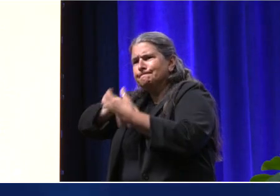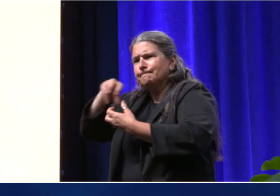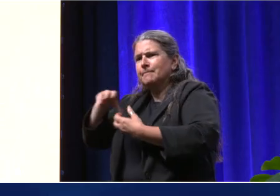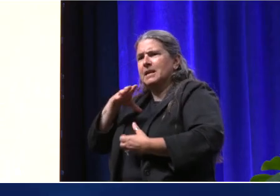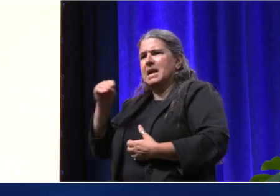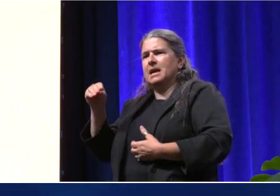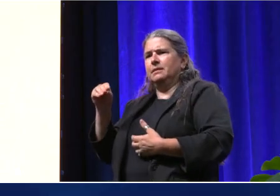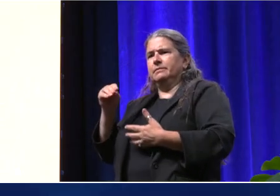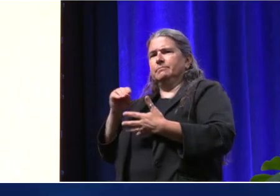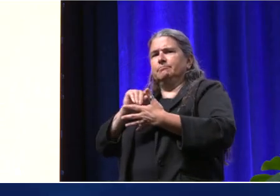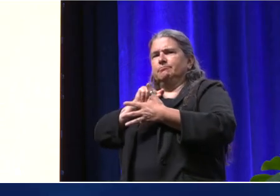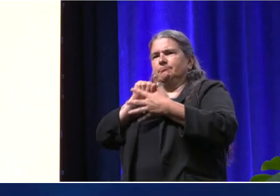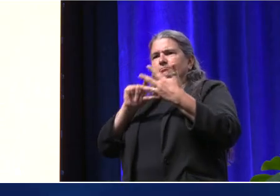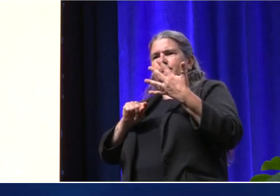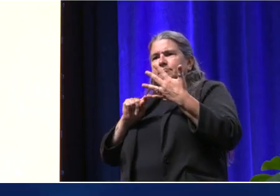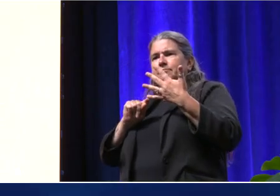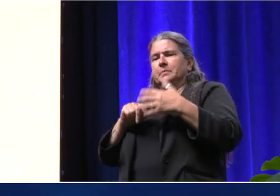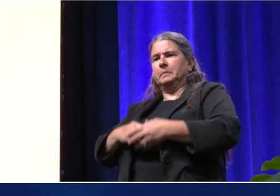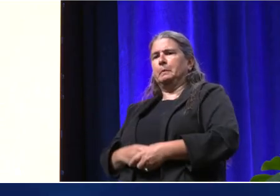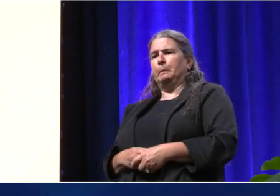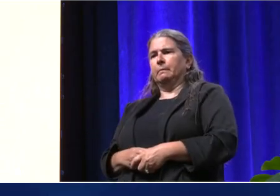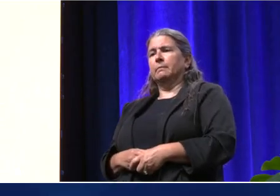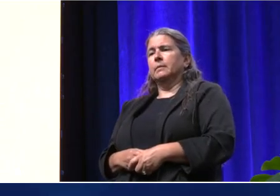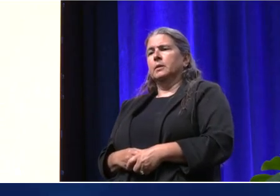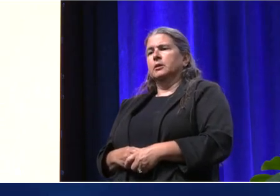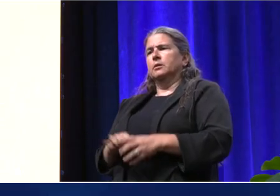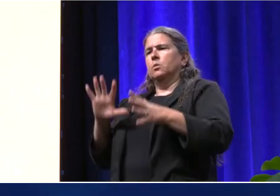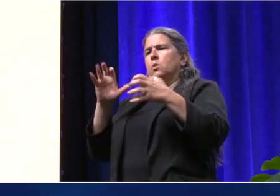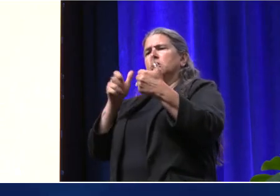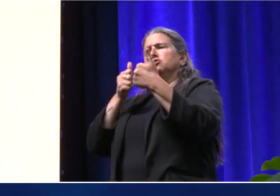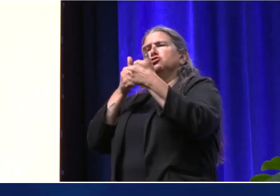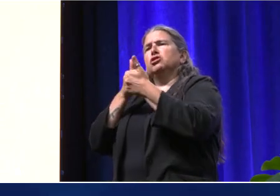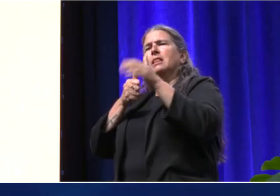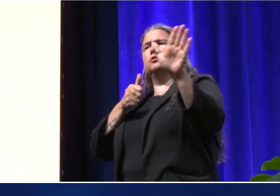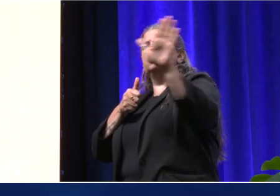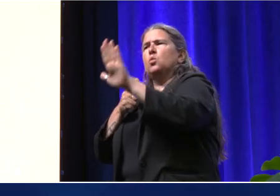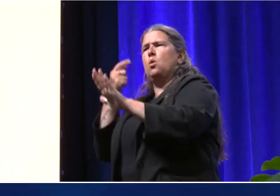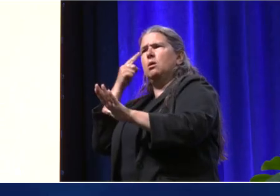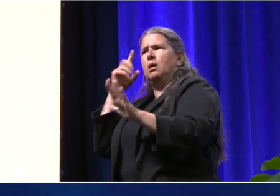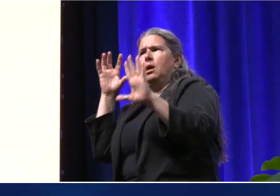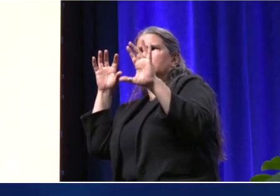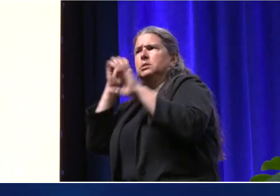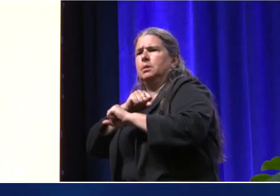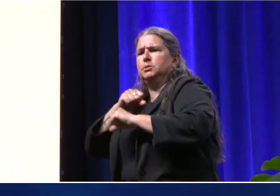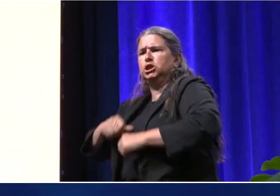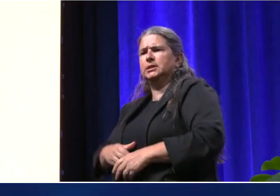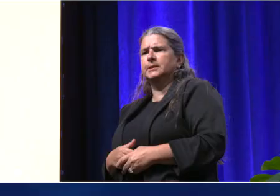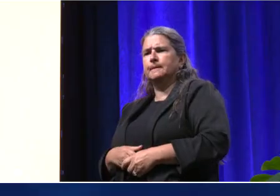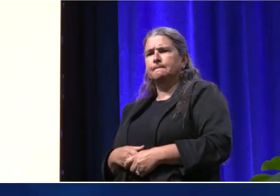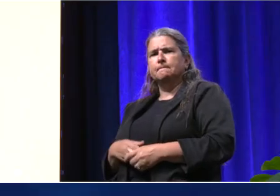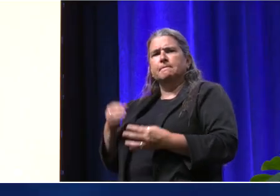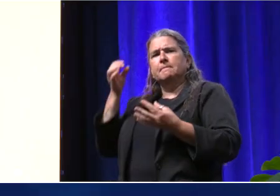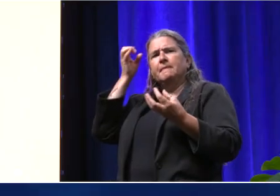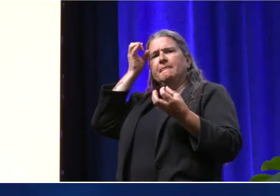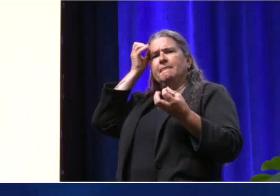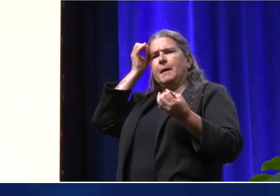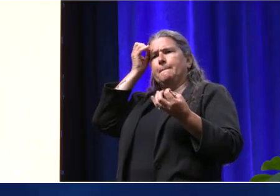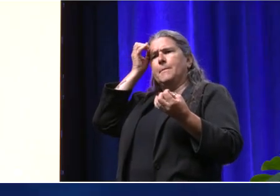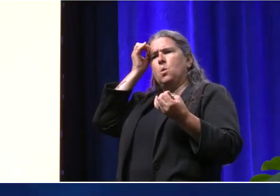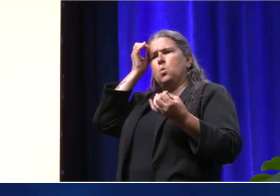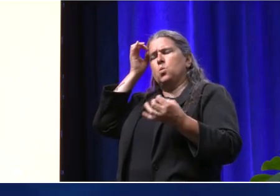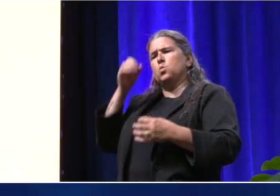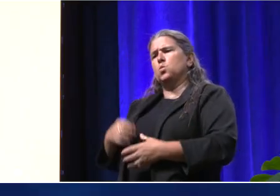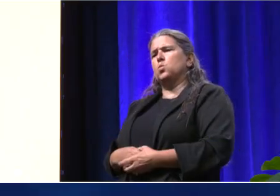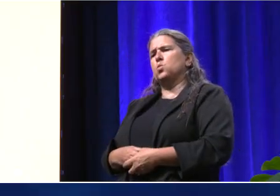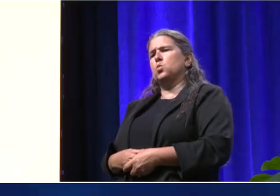challenge some of our assumptions let me shift gears here. As we think about kind of how we take what's in the street drug supply